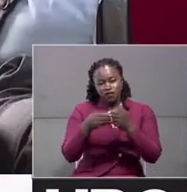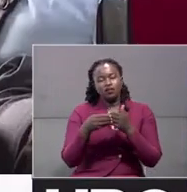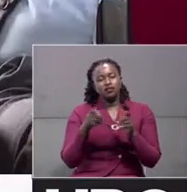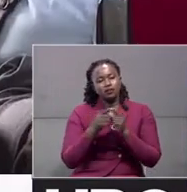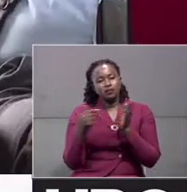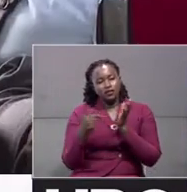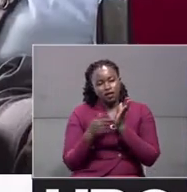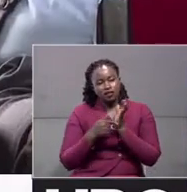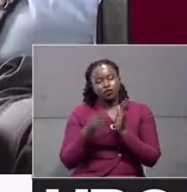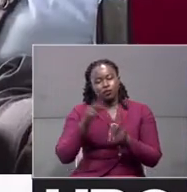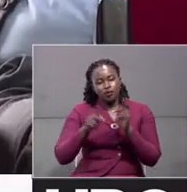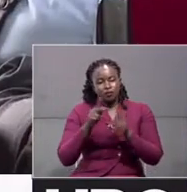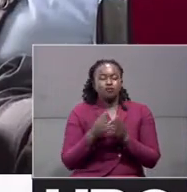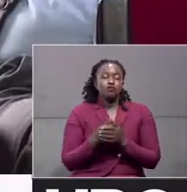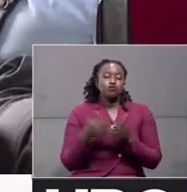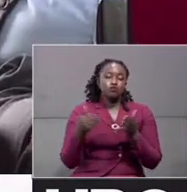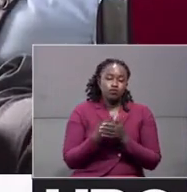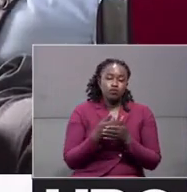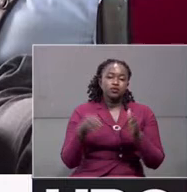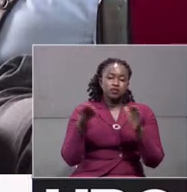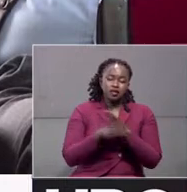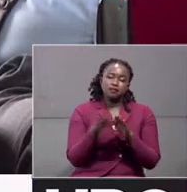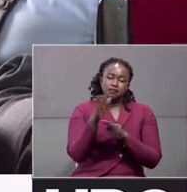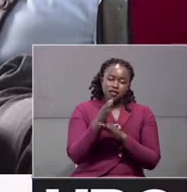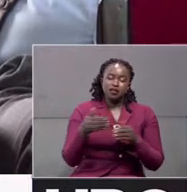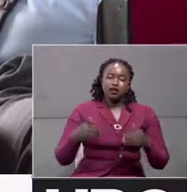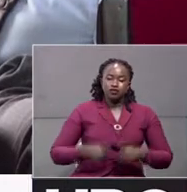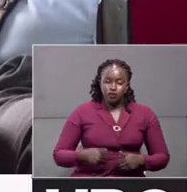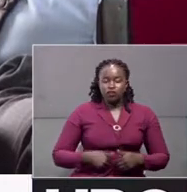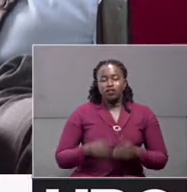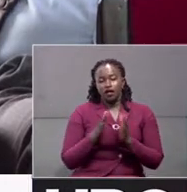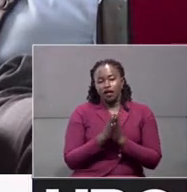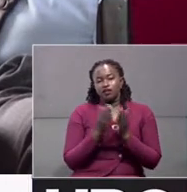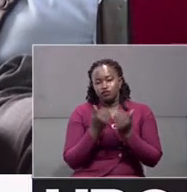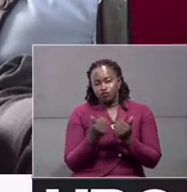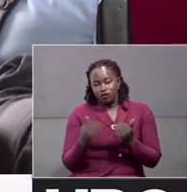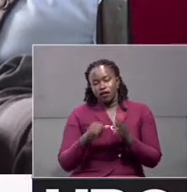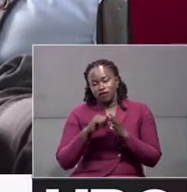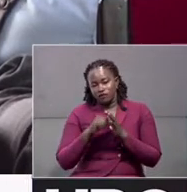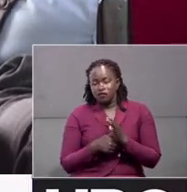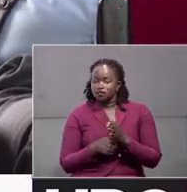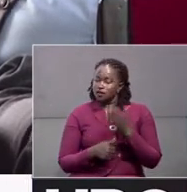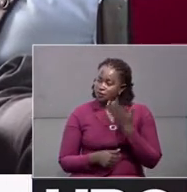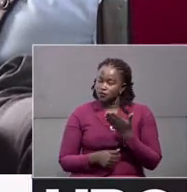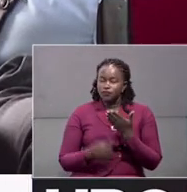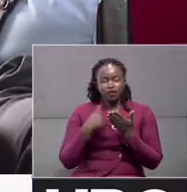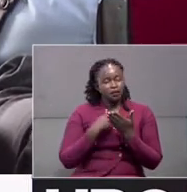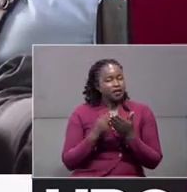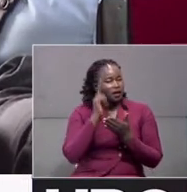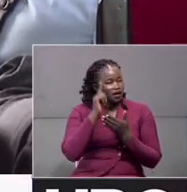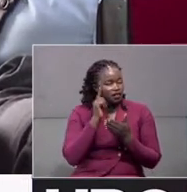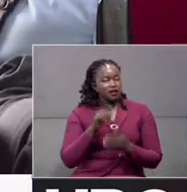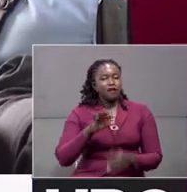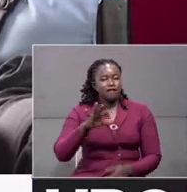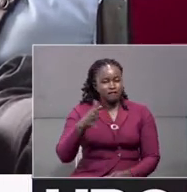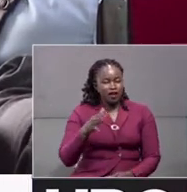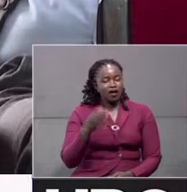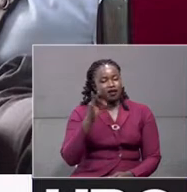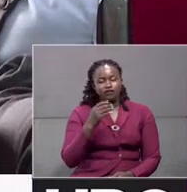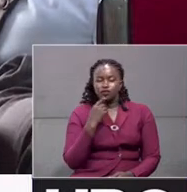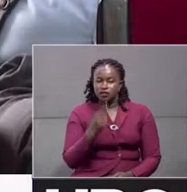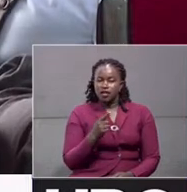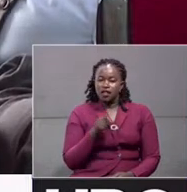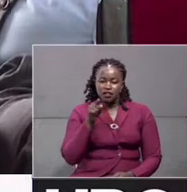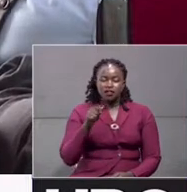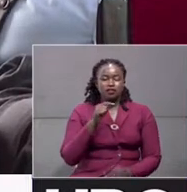technocrats. The new Minister of State for Youth and Children Affairs. I think that it is fair to say that this particular one